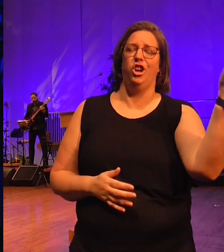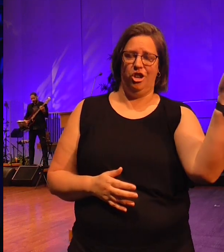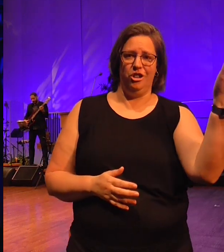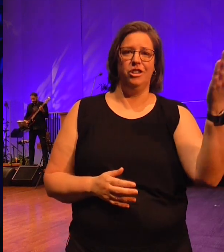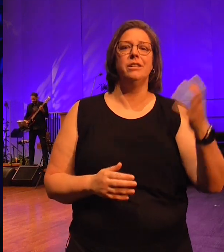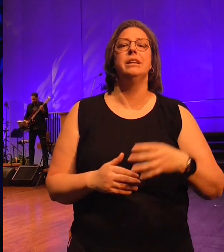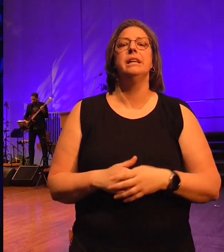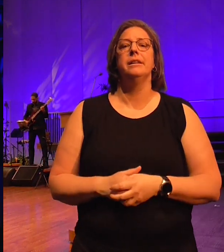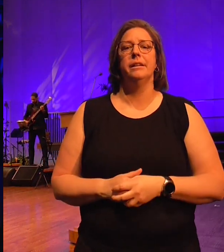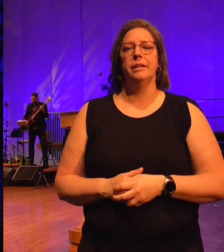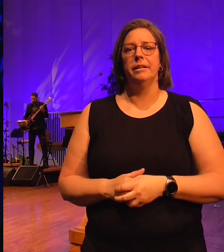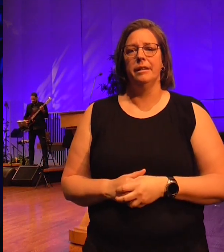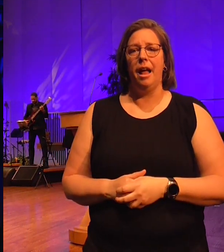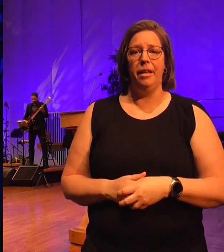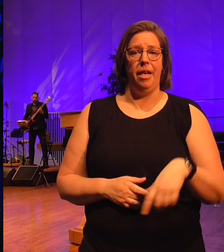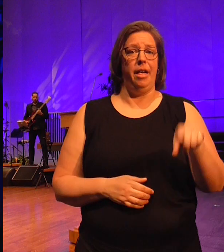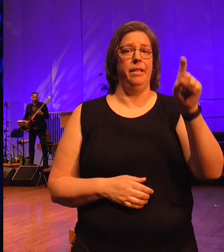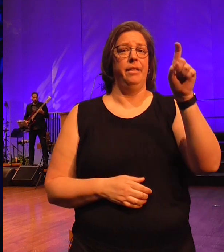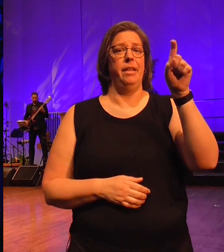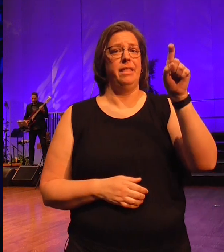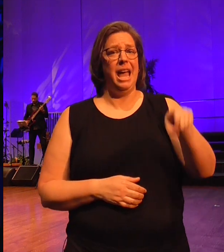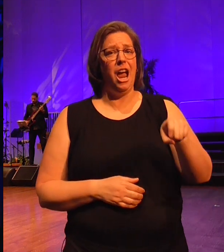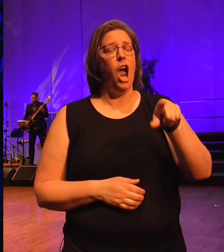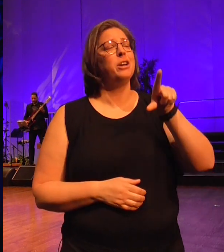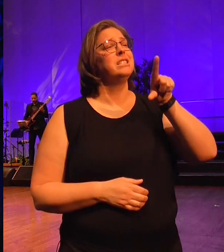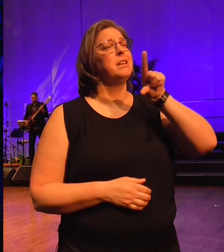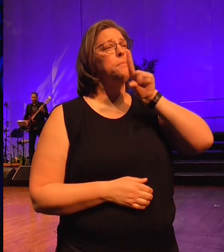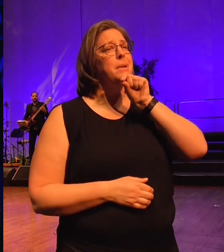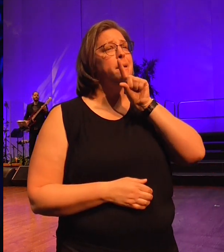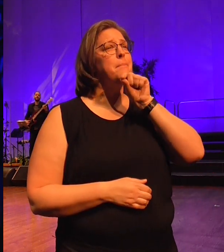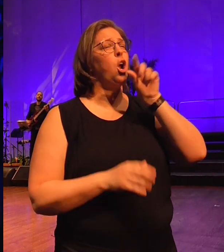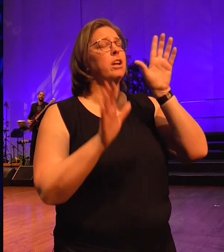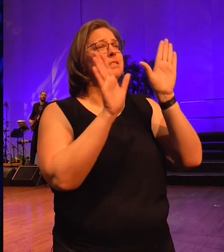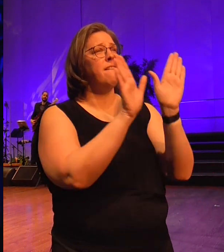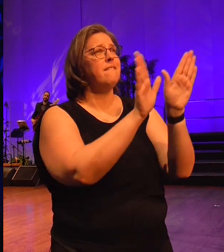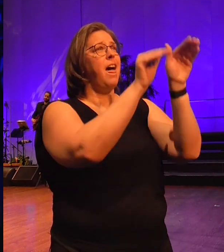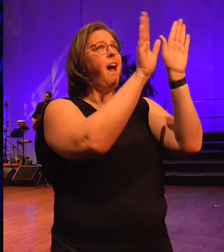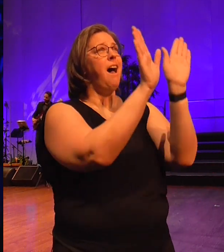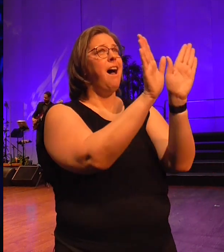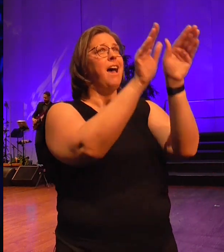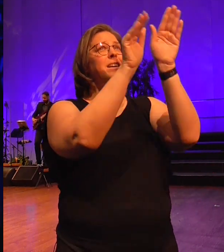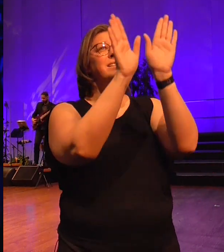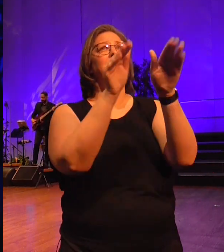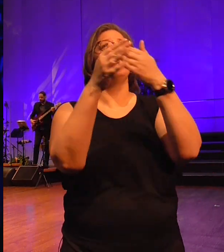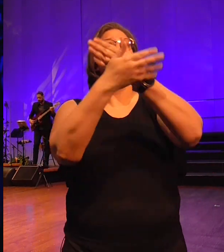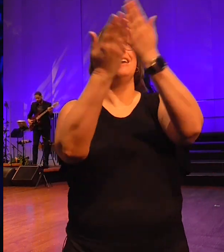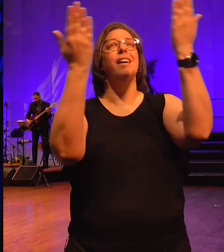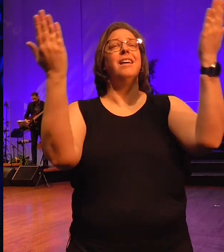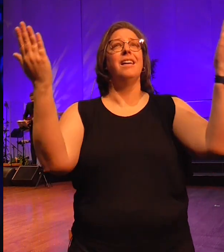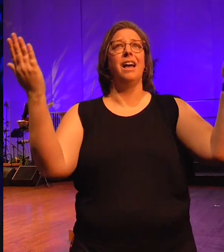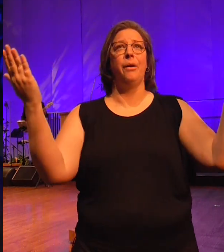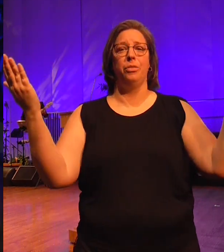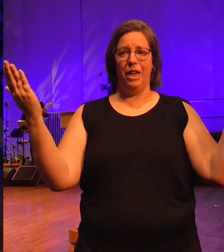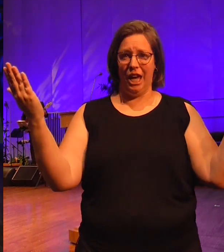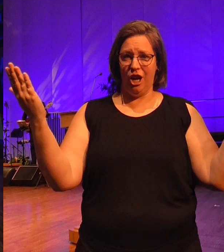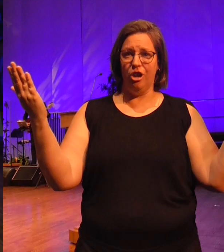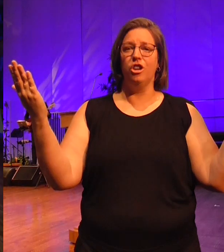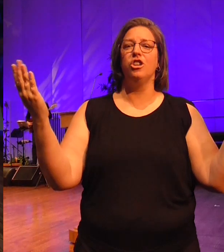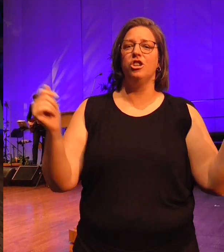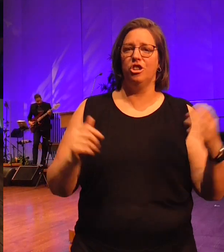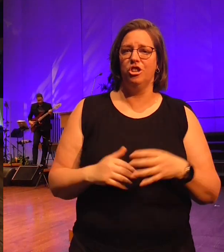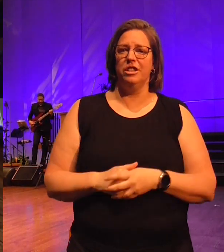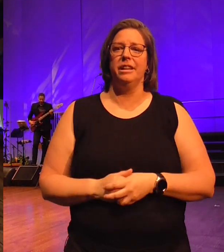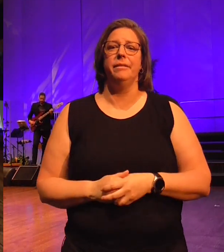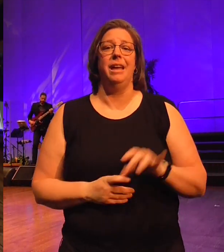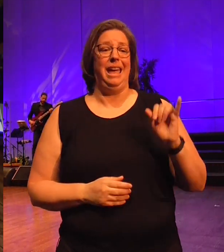Got to be birds flying higher in the sky, more blue. If